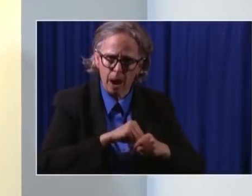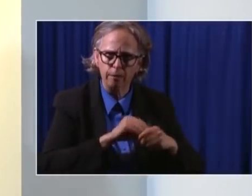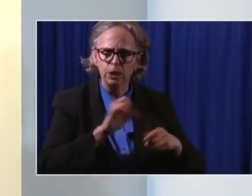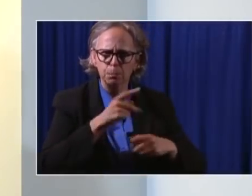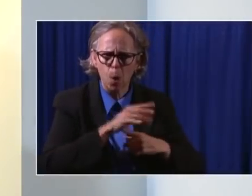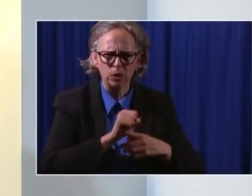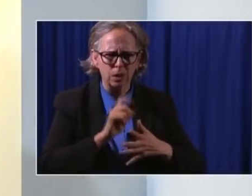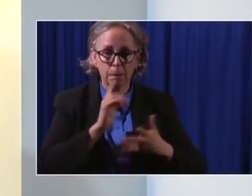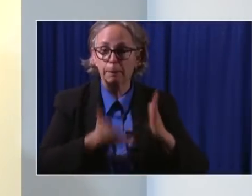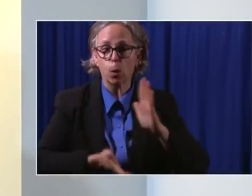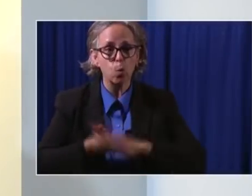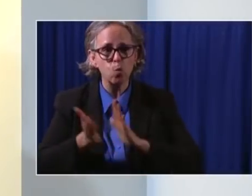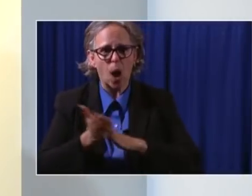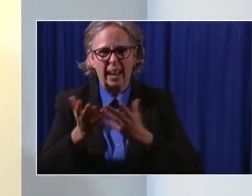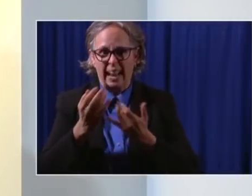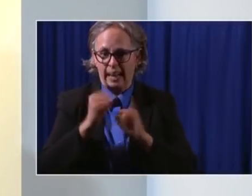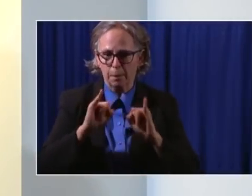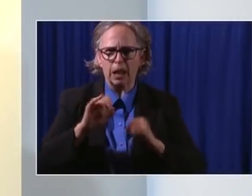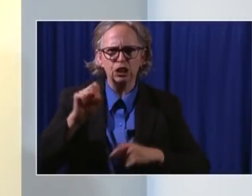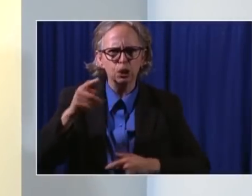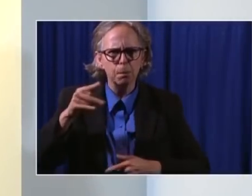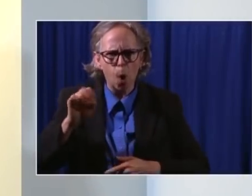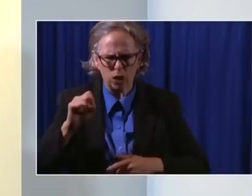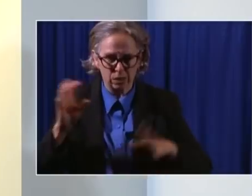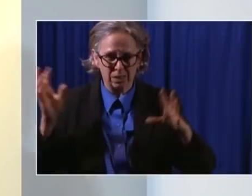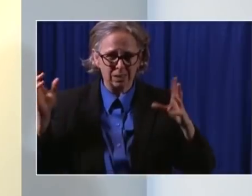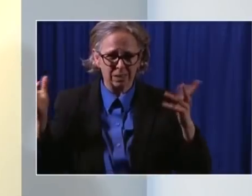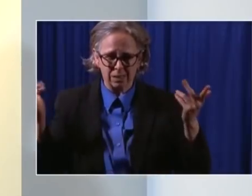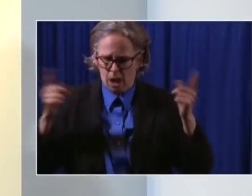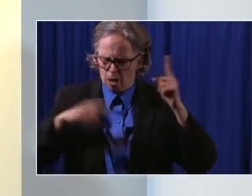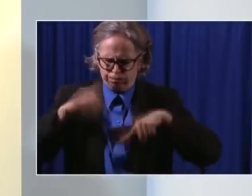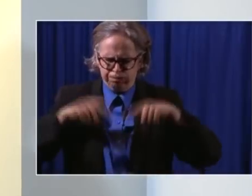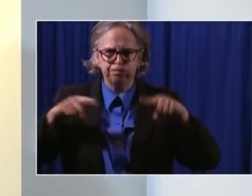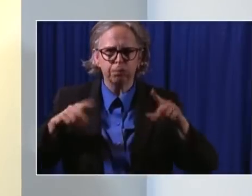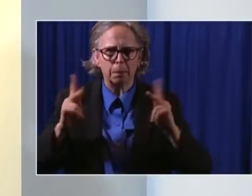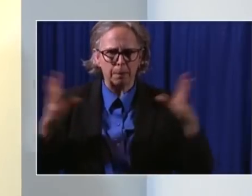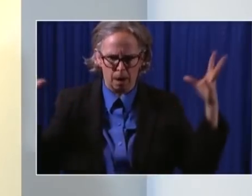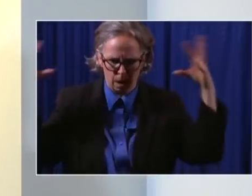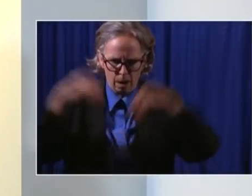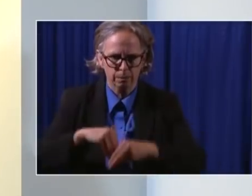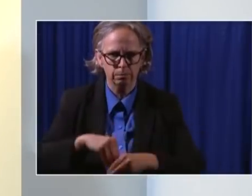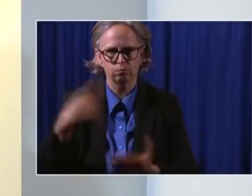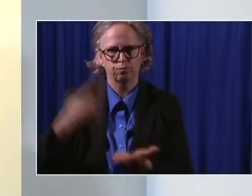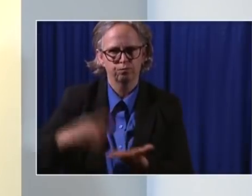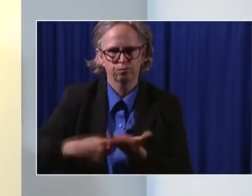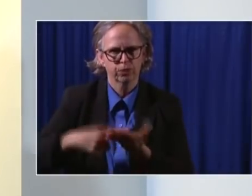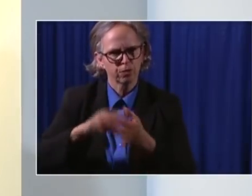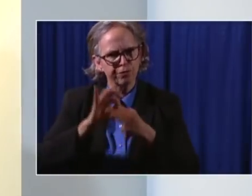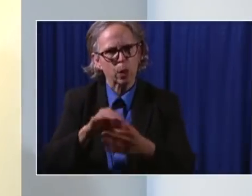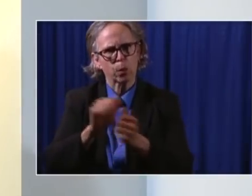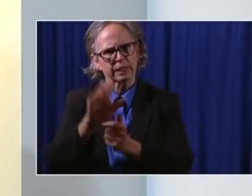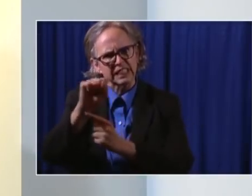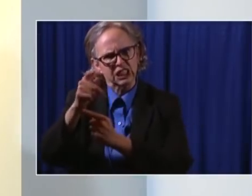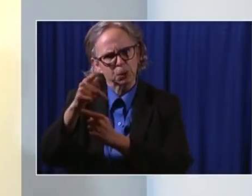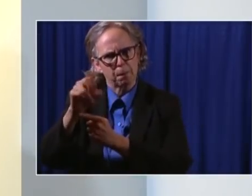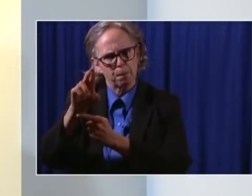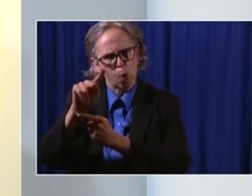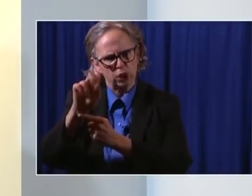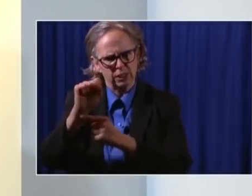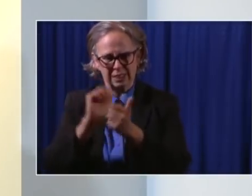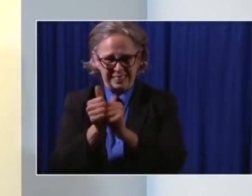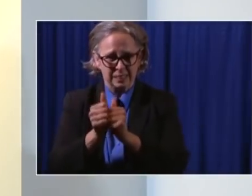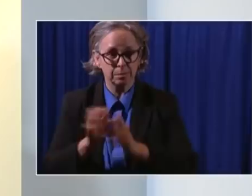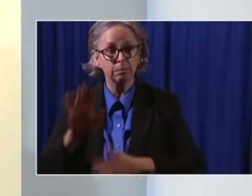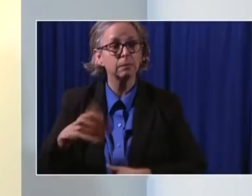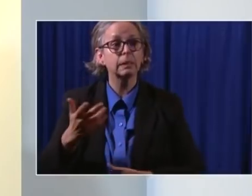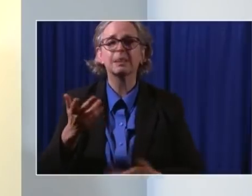them. So you have that diversity of voice. It reminds me of the reopening schools. It's hard to